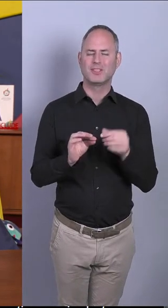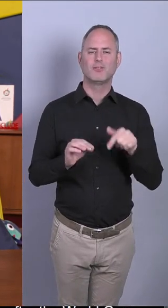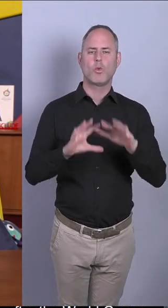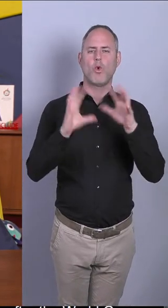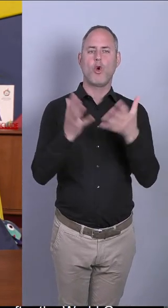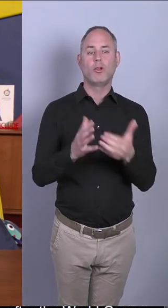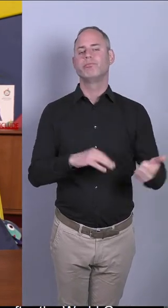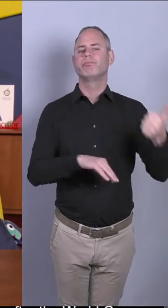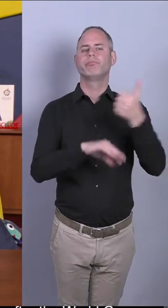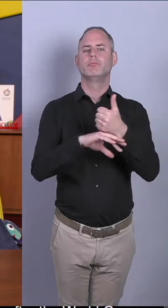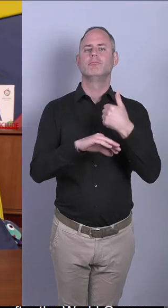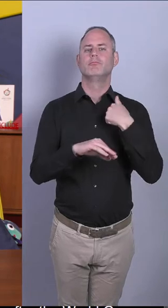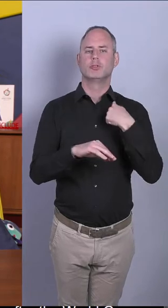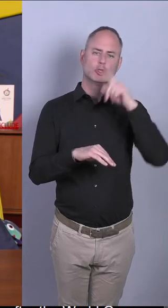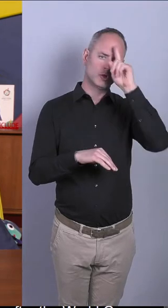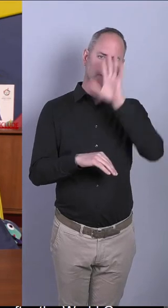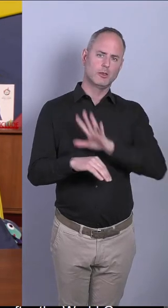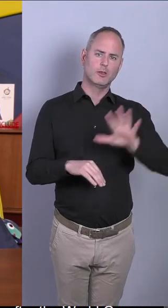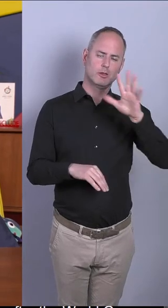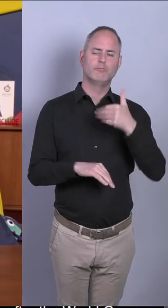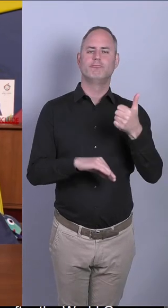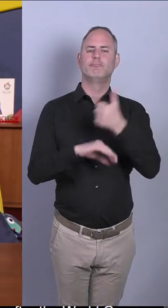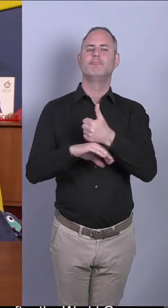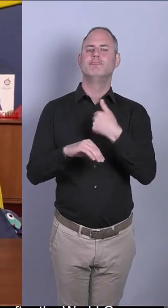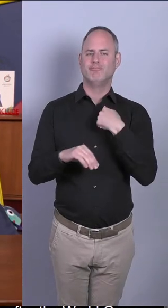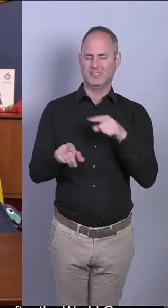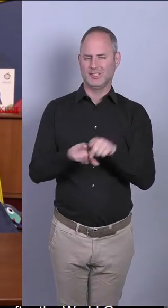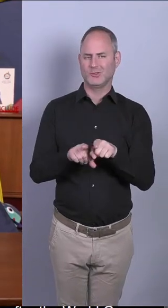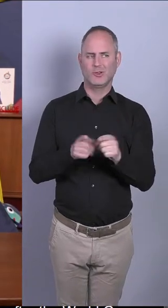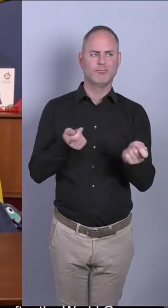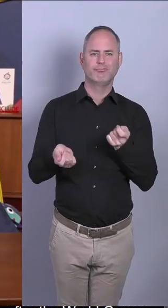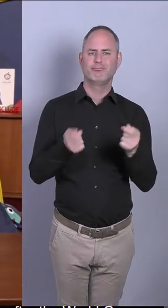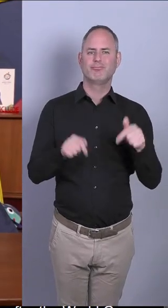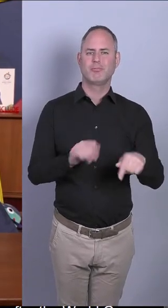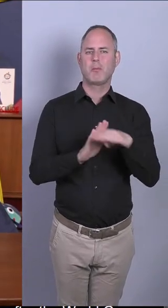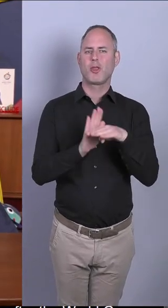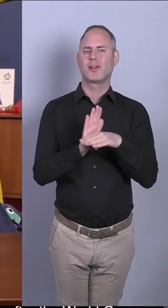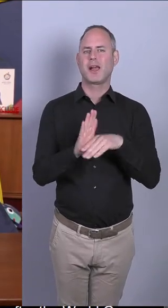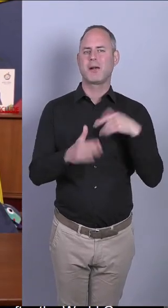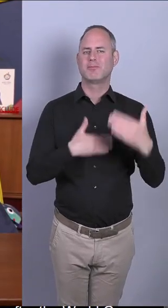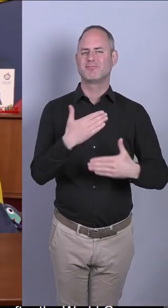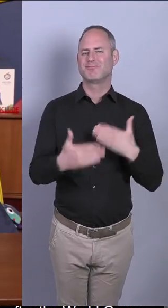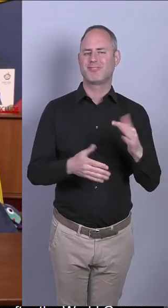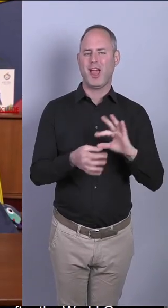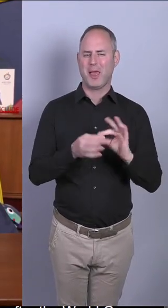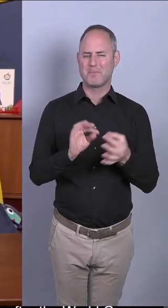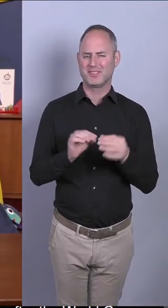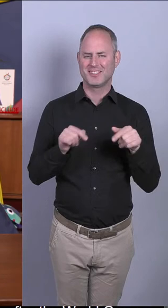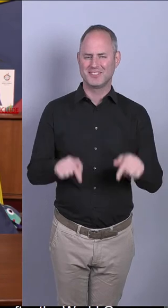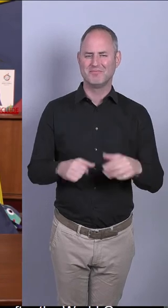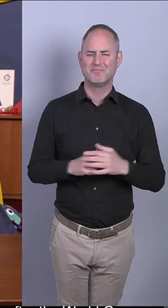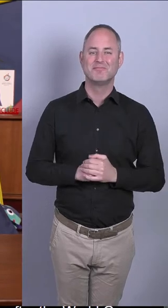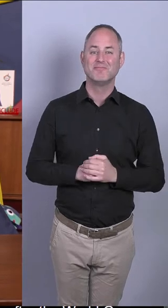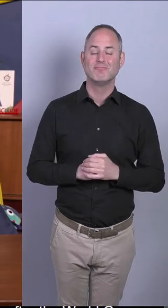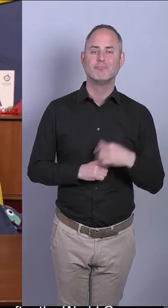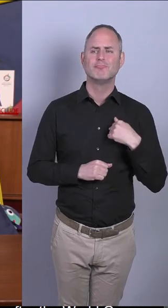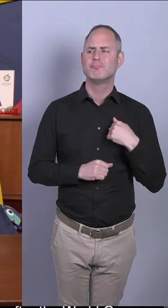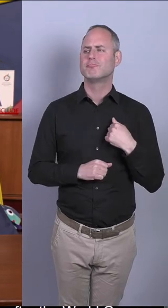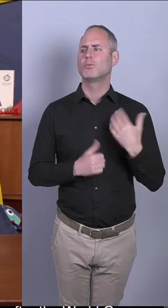Holzer, since July 2020, Founding Board Member of the German Foundation for Engagement and